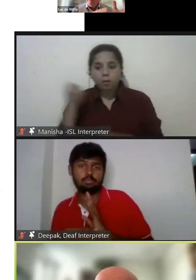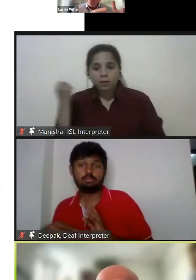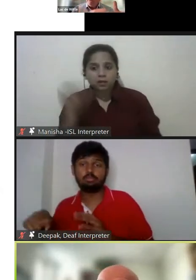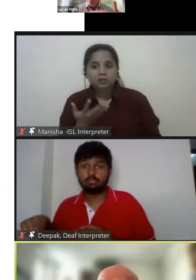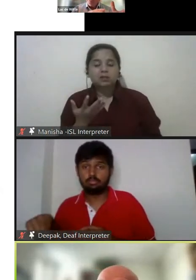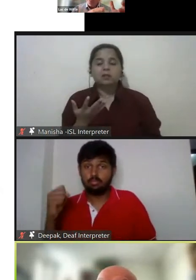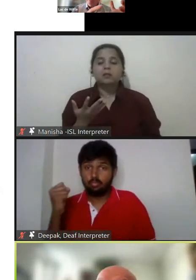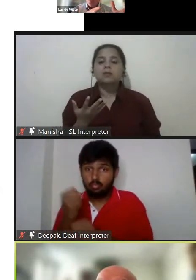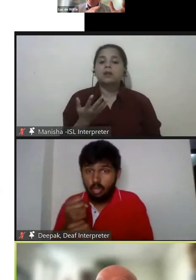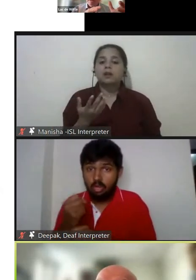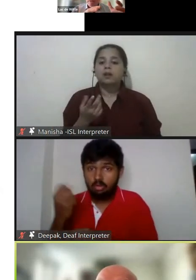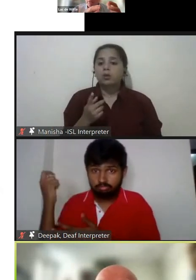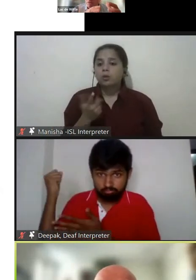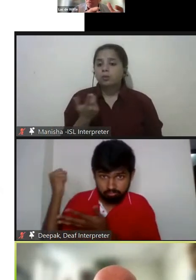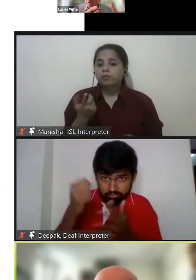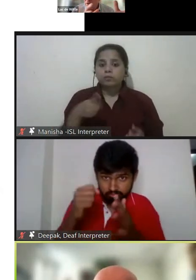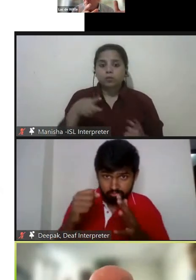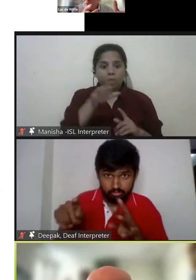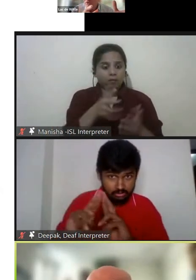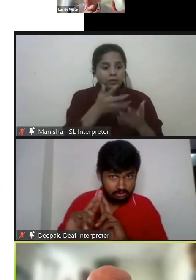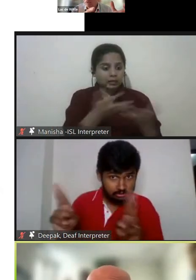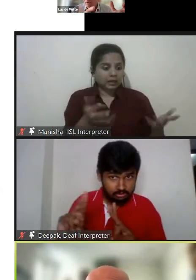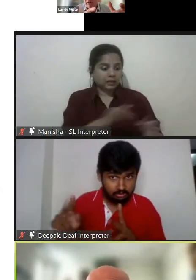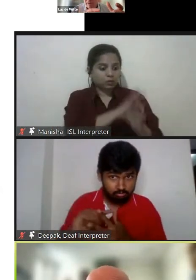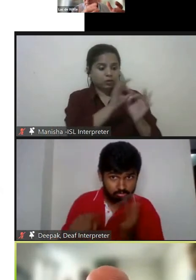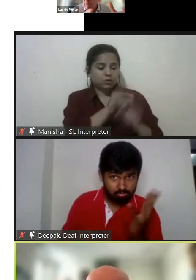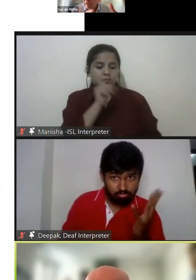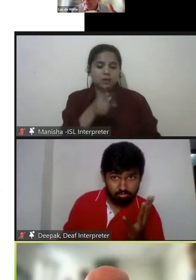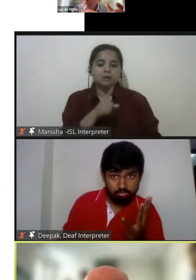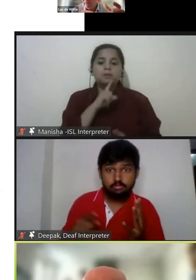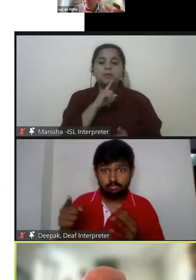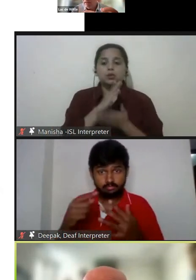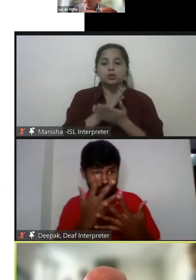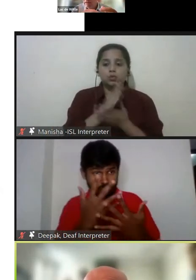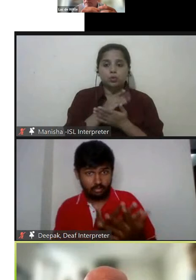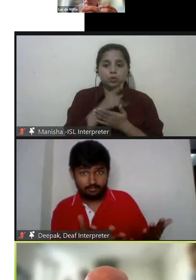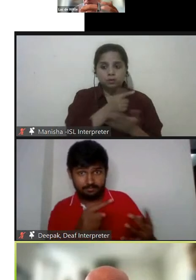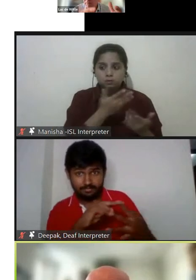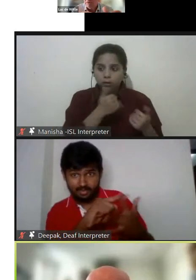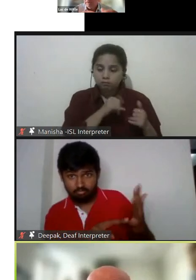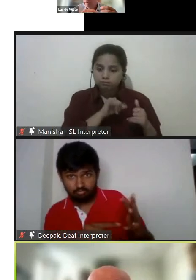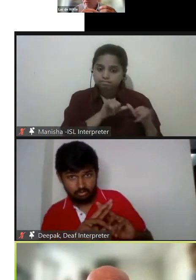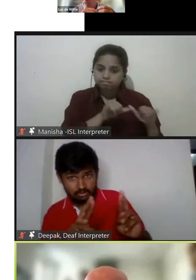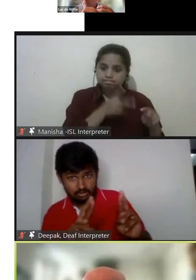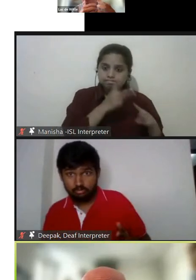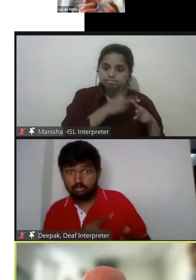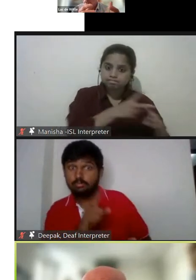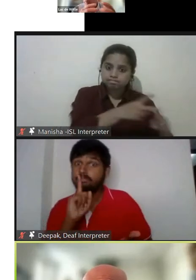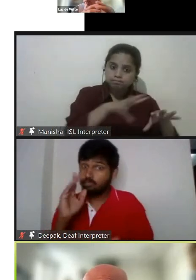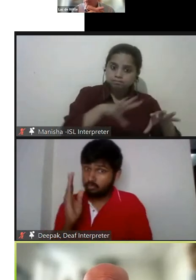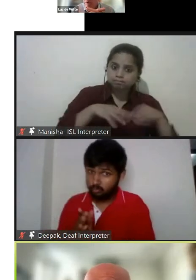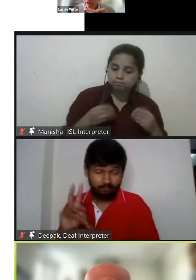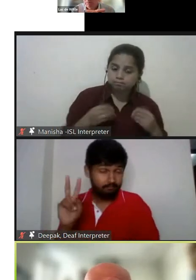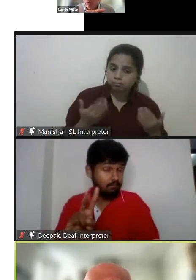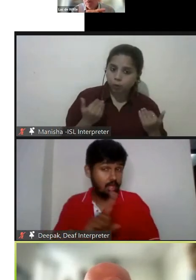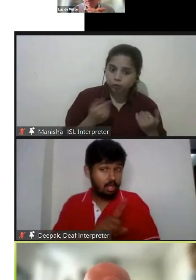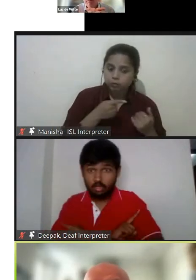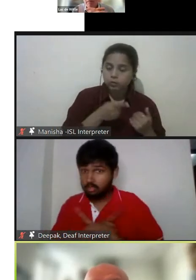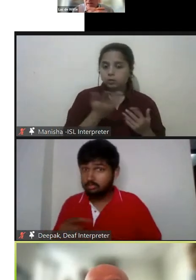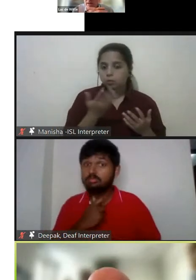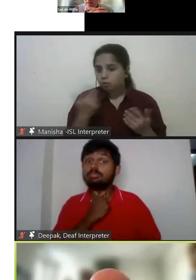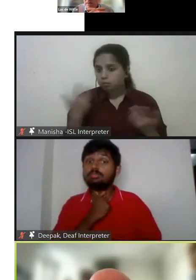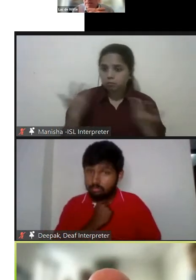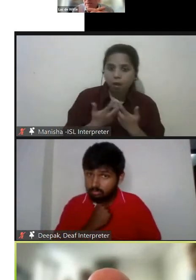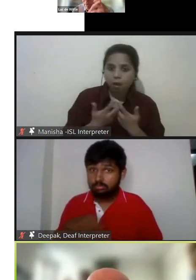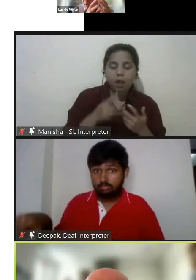you have a device, you also need to make sure that it can be maintained and adapted and repaired when it's